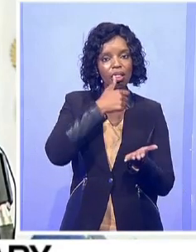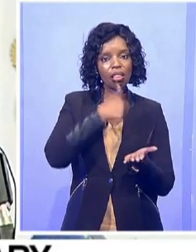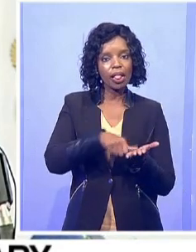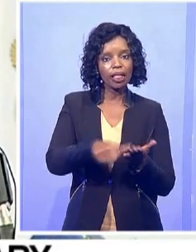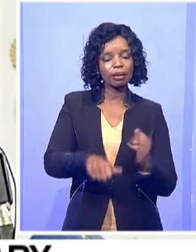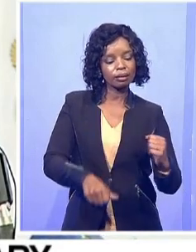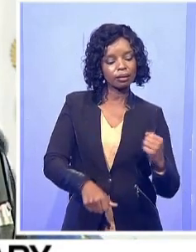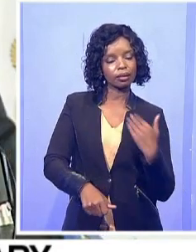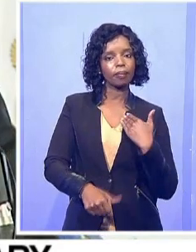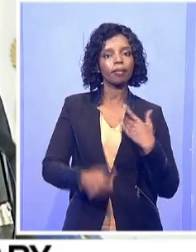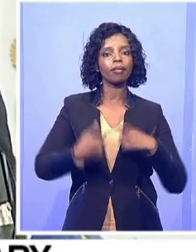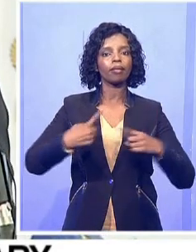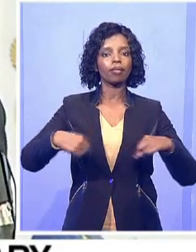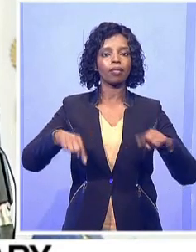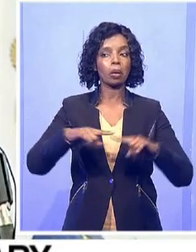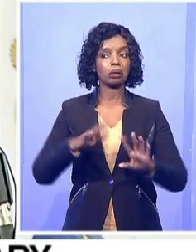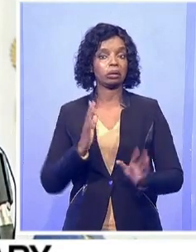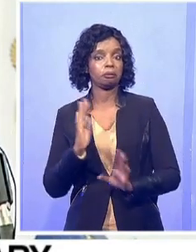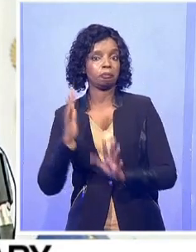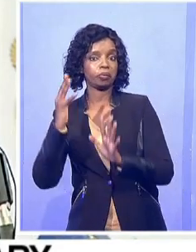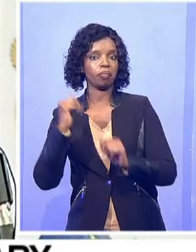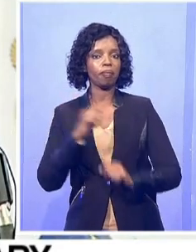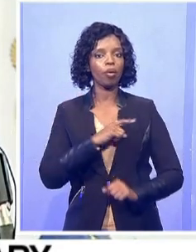in a very comradely spirit.